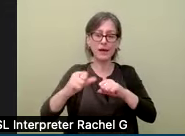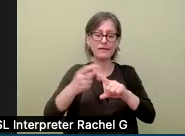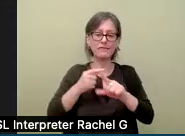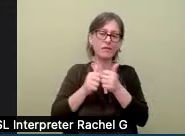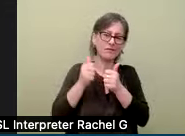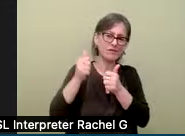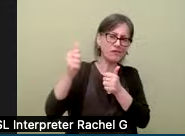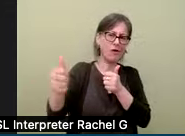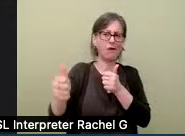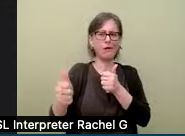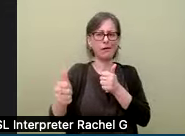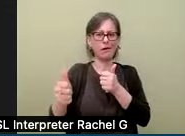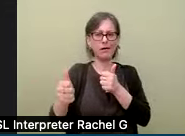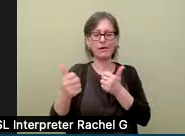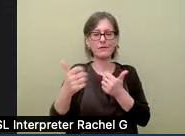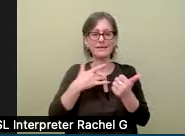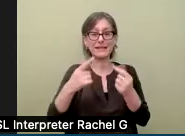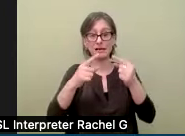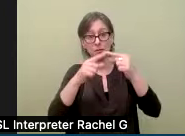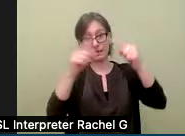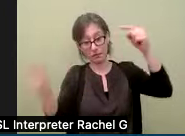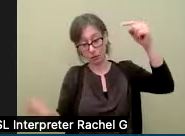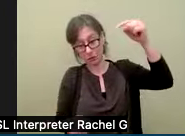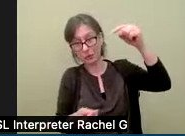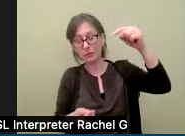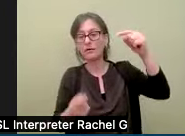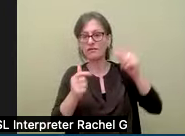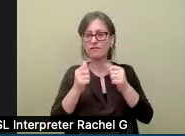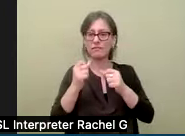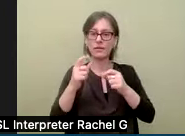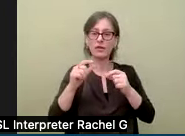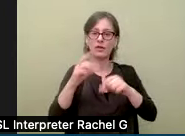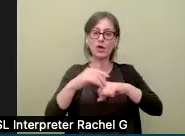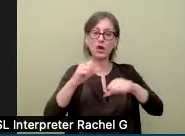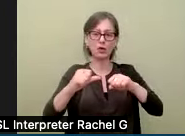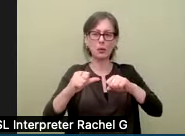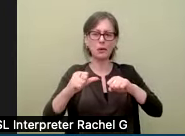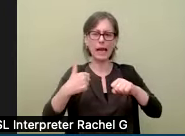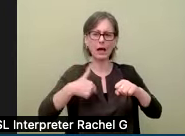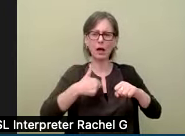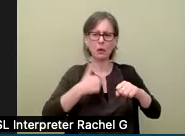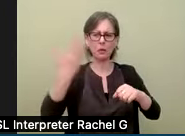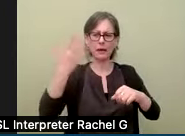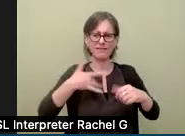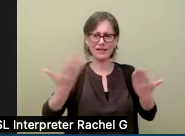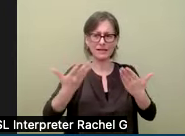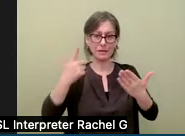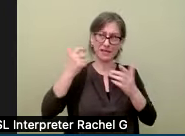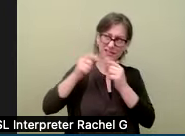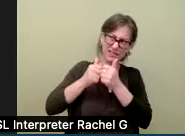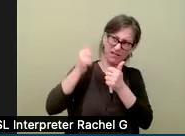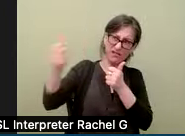faraway source, sometimes on the other side of the ocean. The earthquake will not be felt because the source is far away,